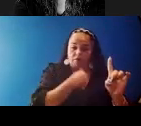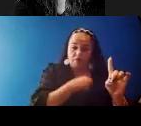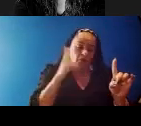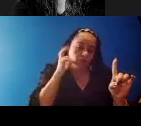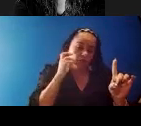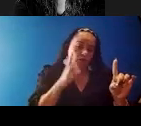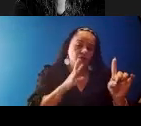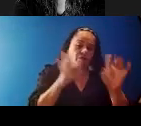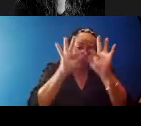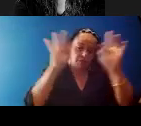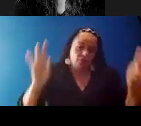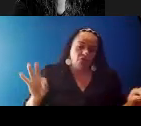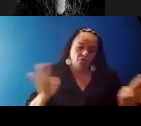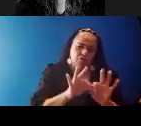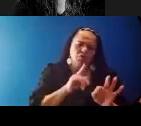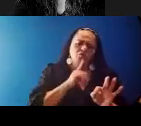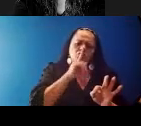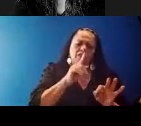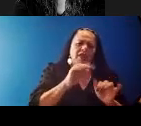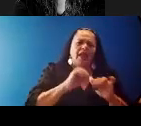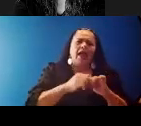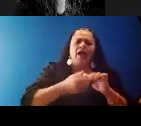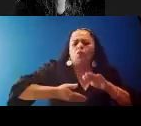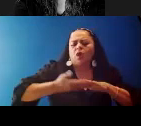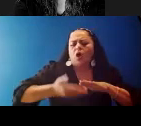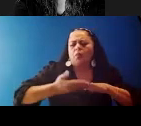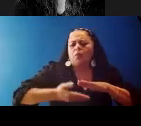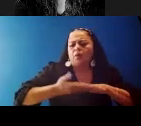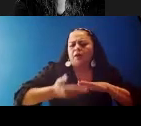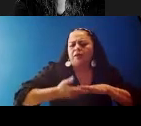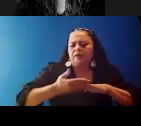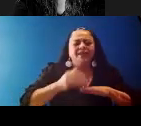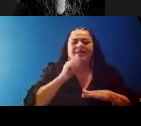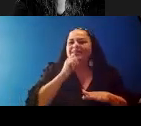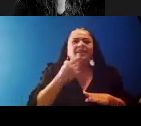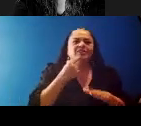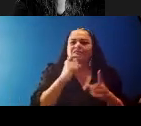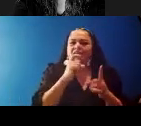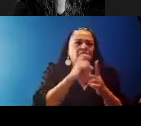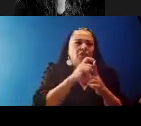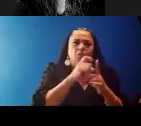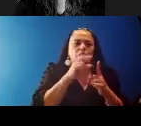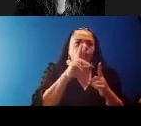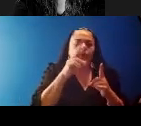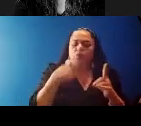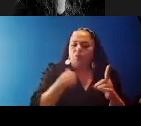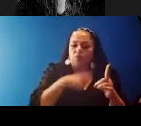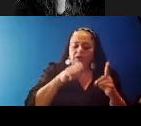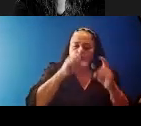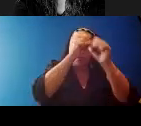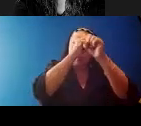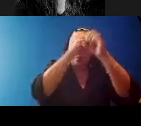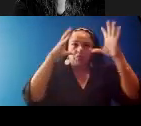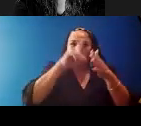framework, is to really pull out how do we operationalize this? It's not just saying the words, we want to reimagine a system, but what does it actually look